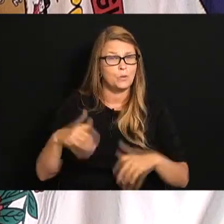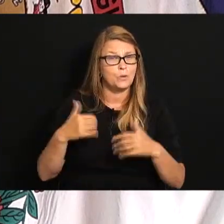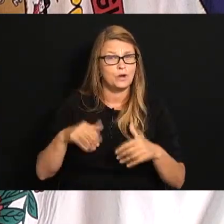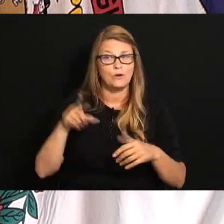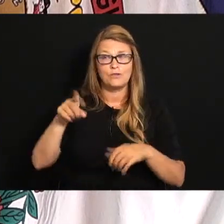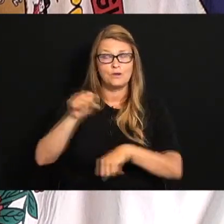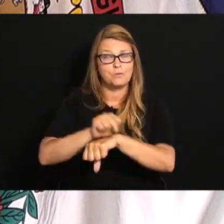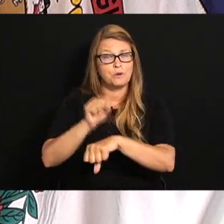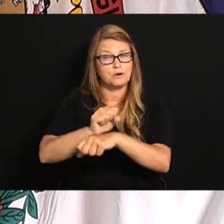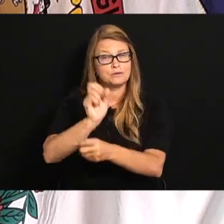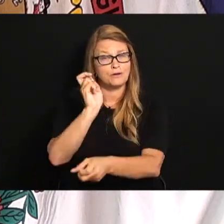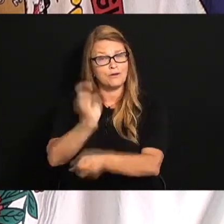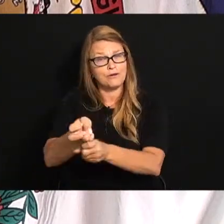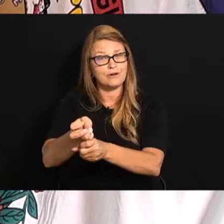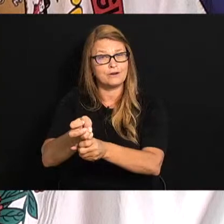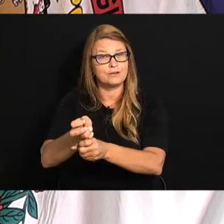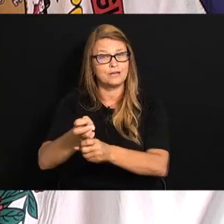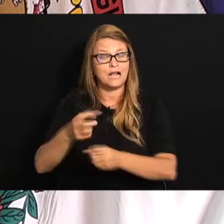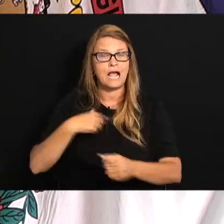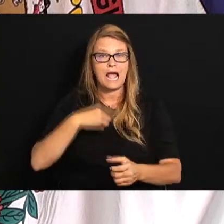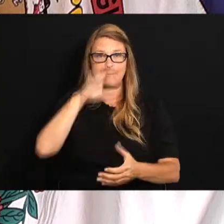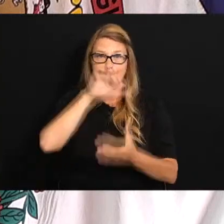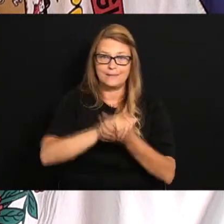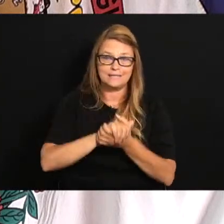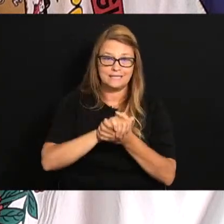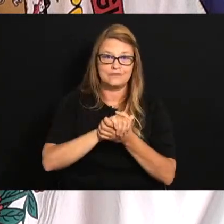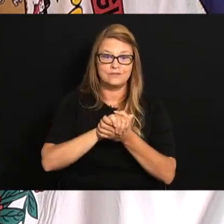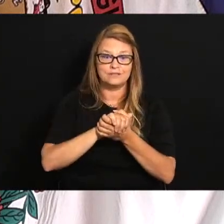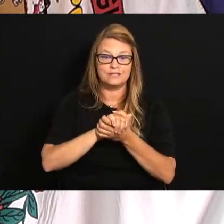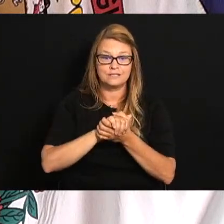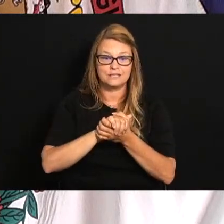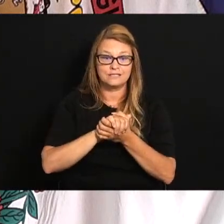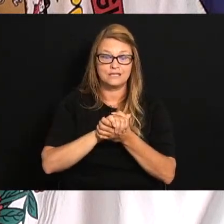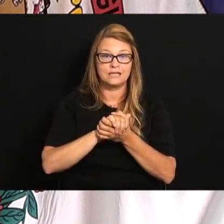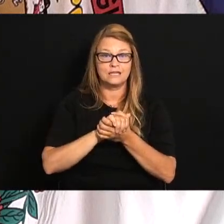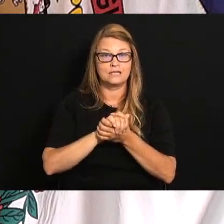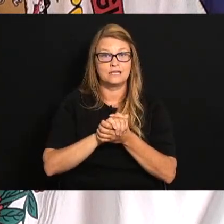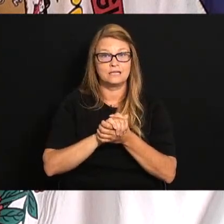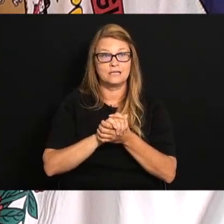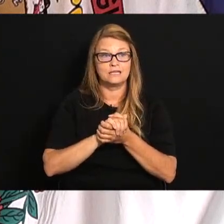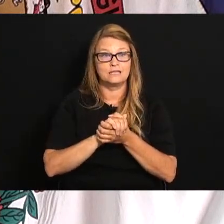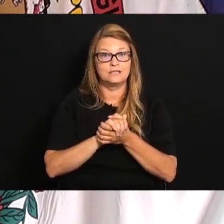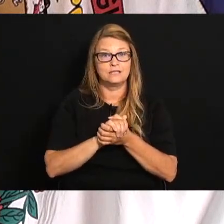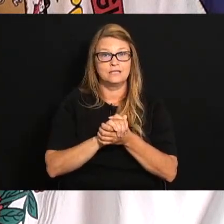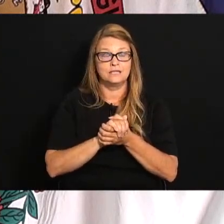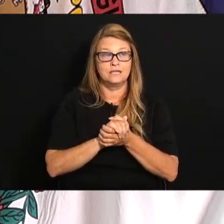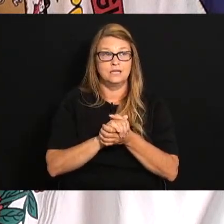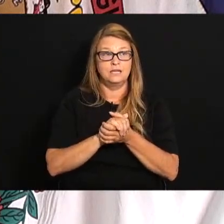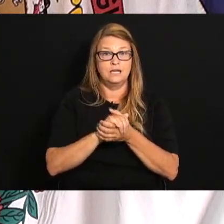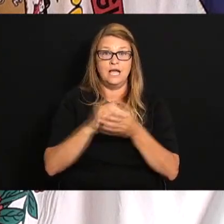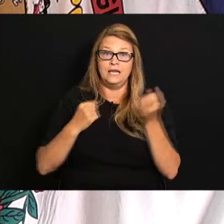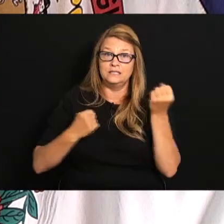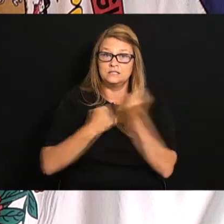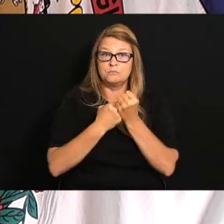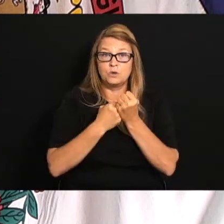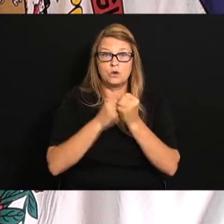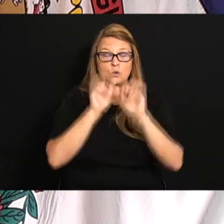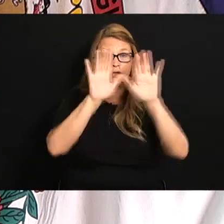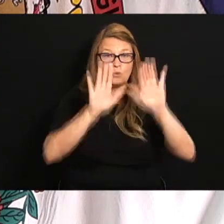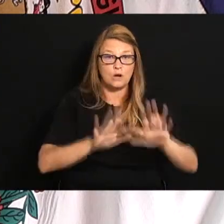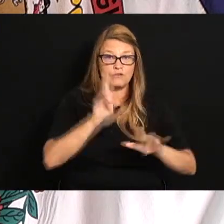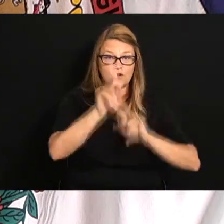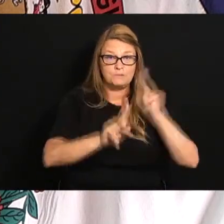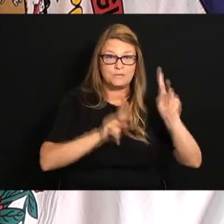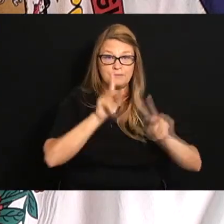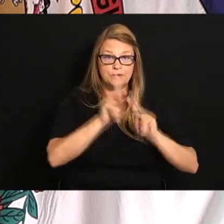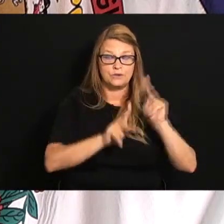rope. First and foremost, I believed. And then I surrounded myself with unbelievably great people.